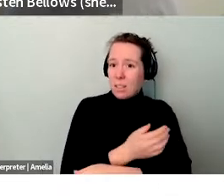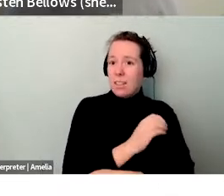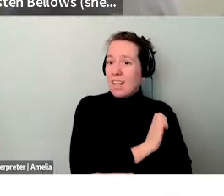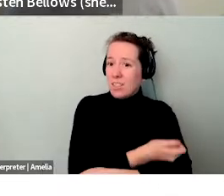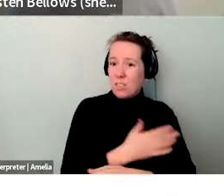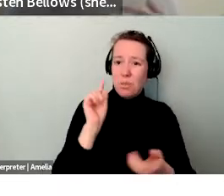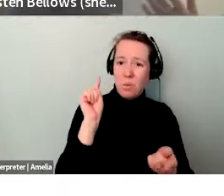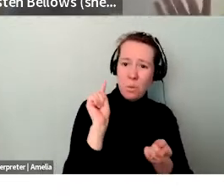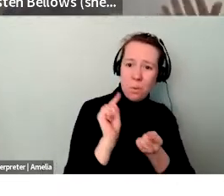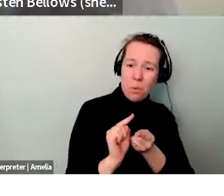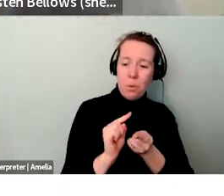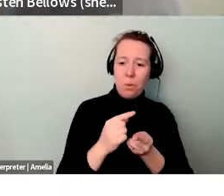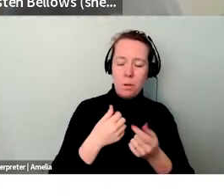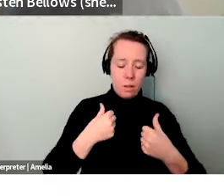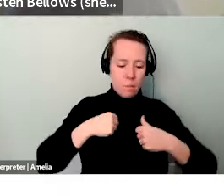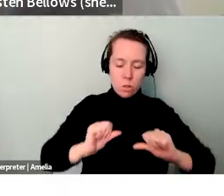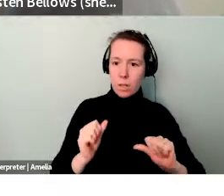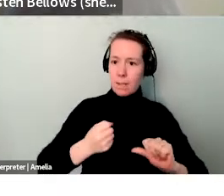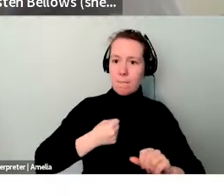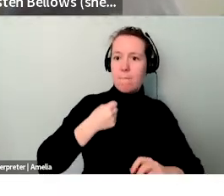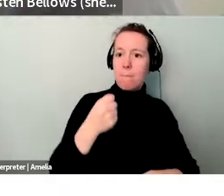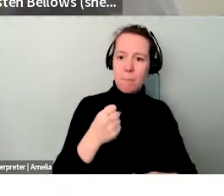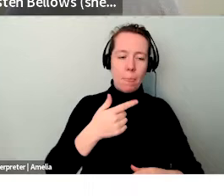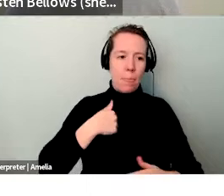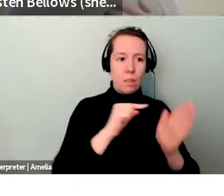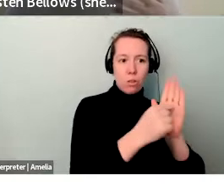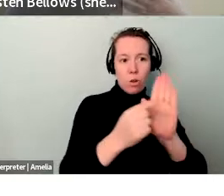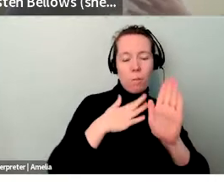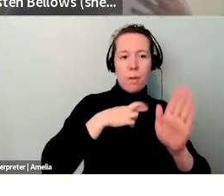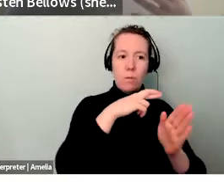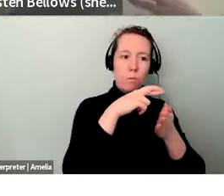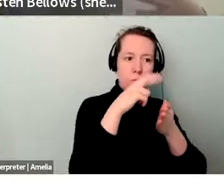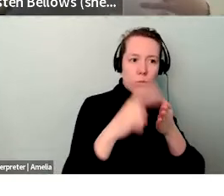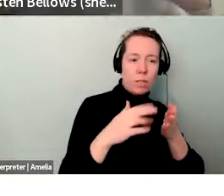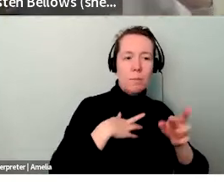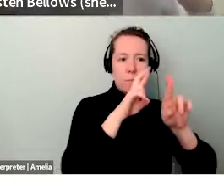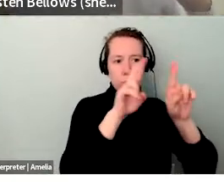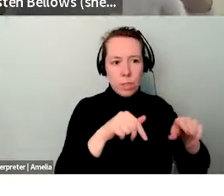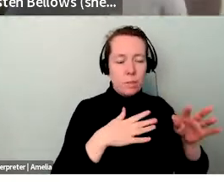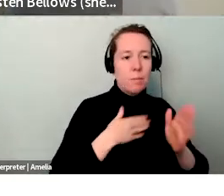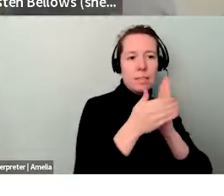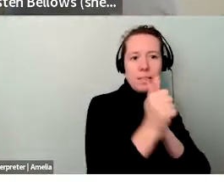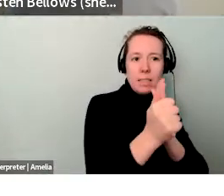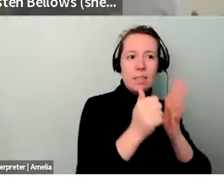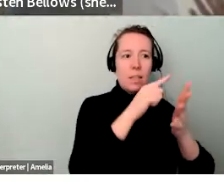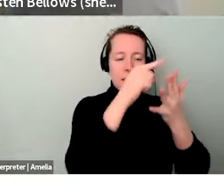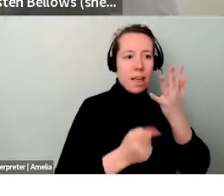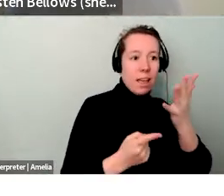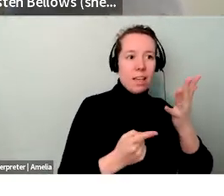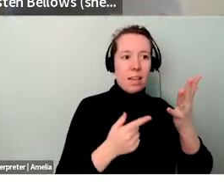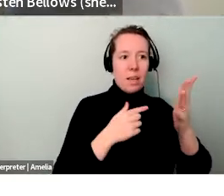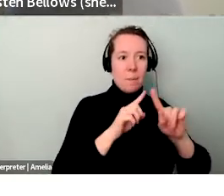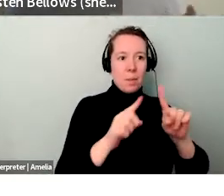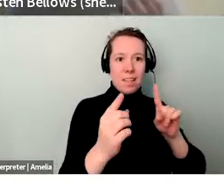there. We're explaining why we would be best for the job. And then we don't